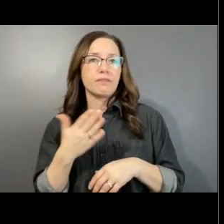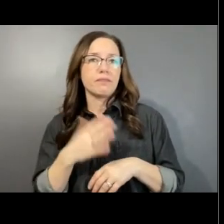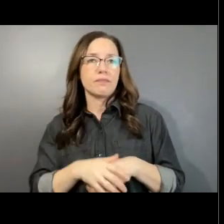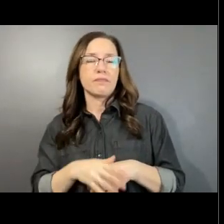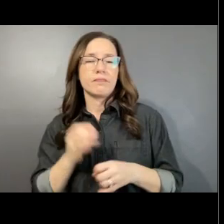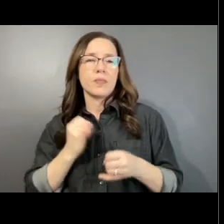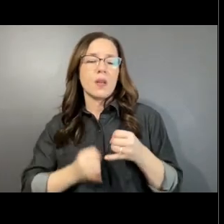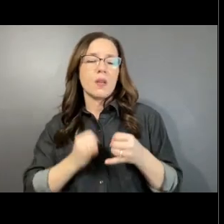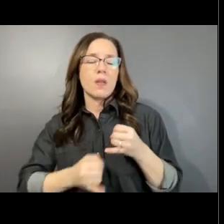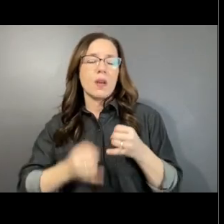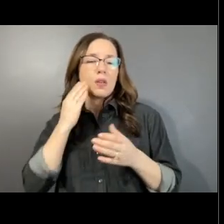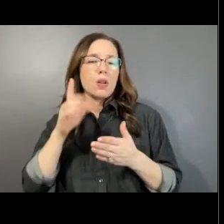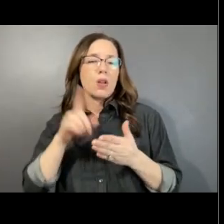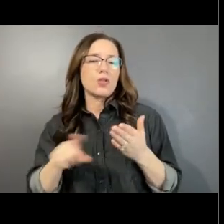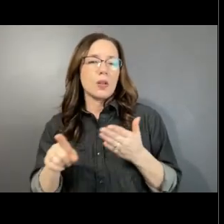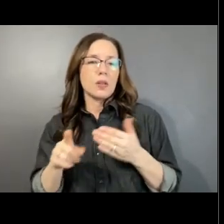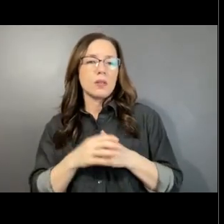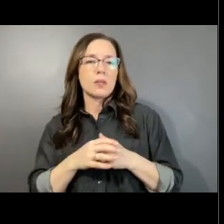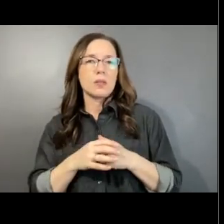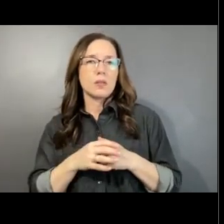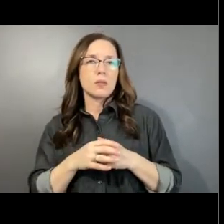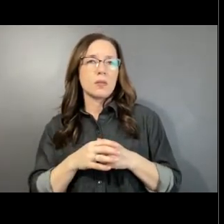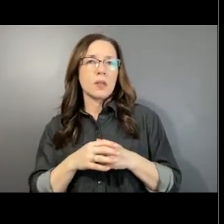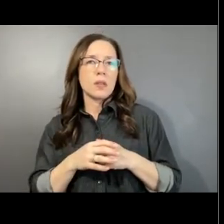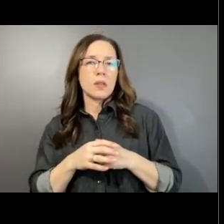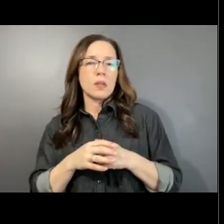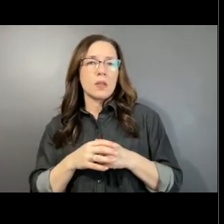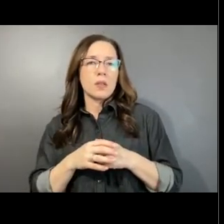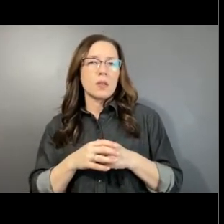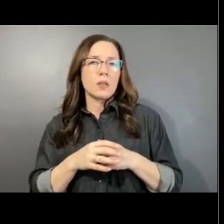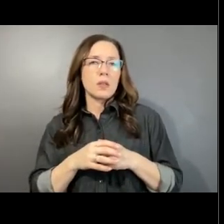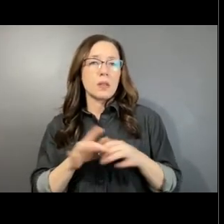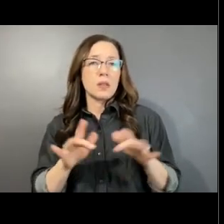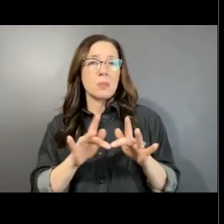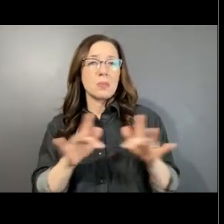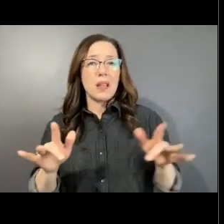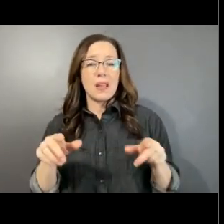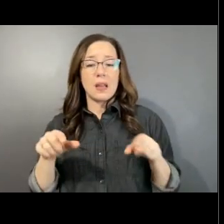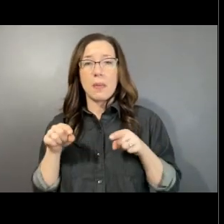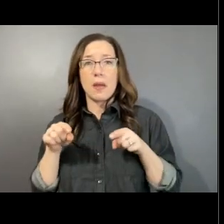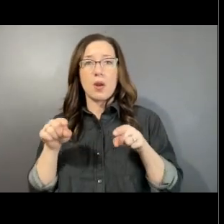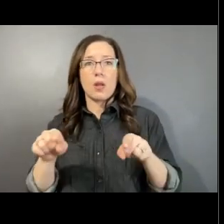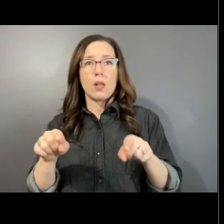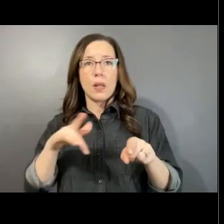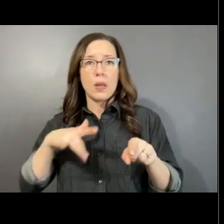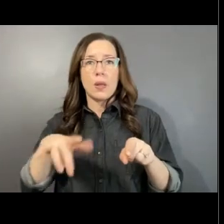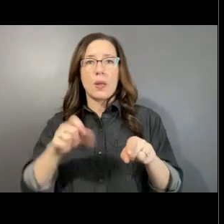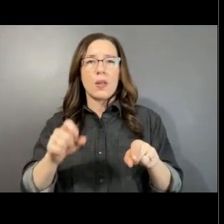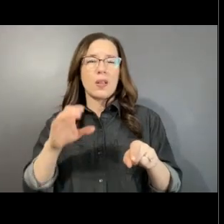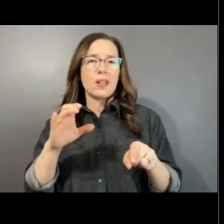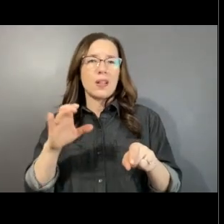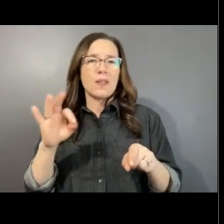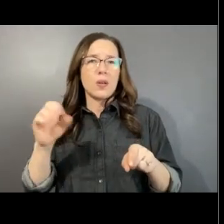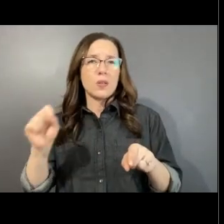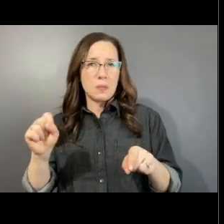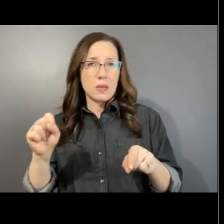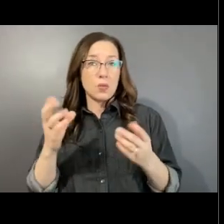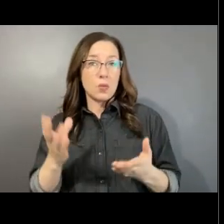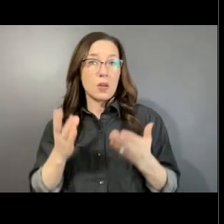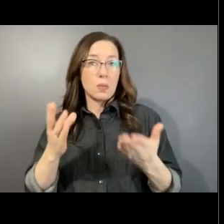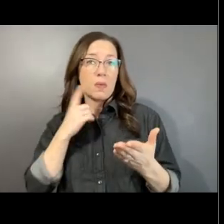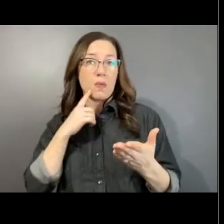knowledge check 10 asks, a blank parallel clear floor space is recommended for washers